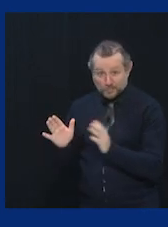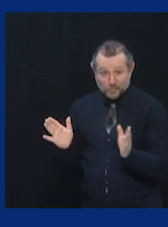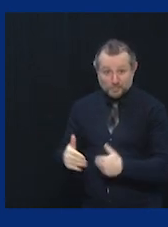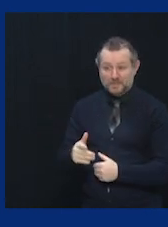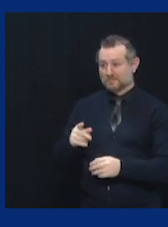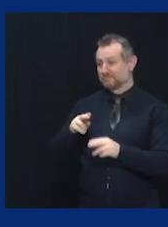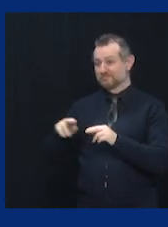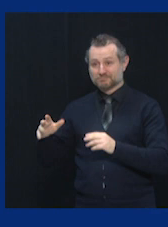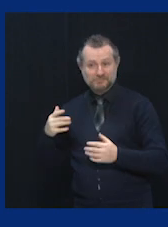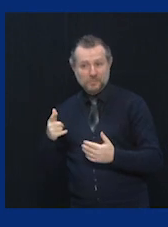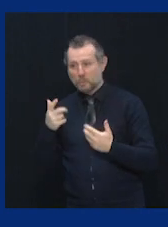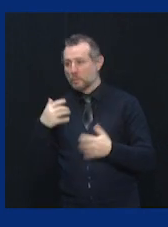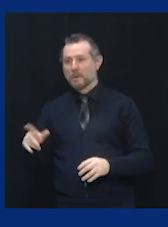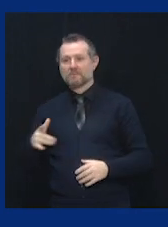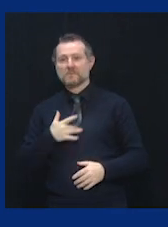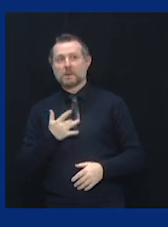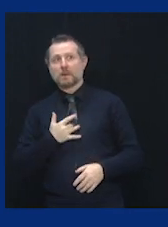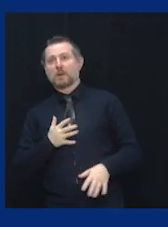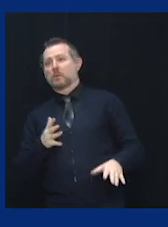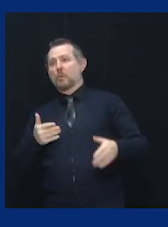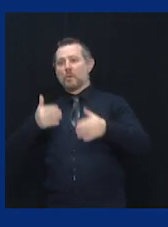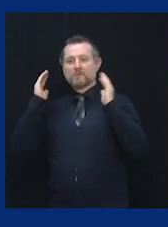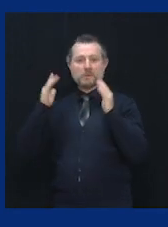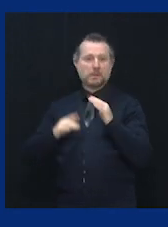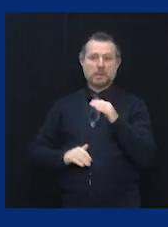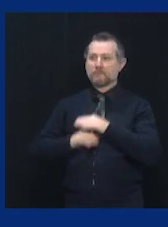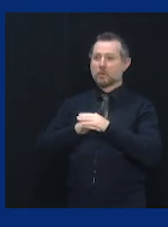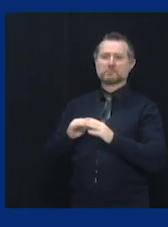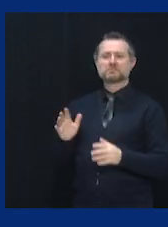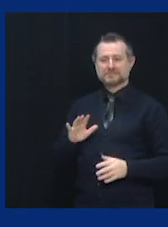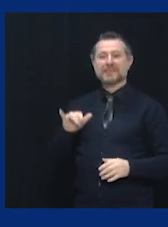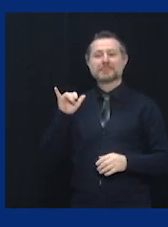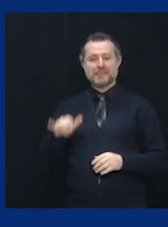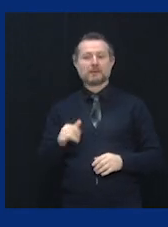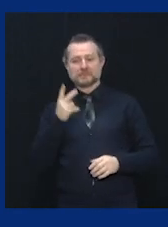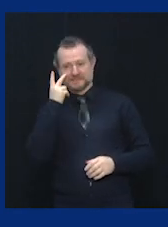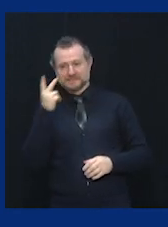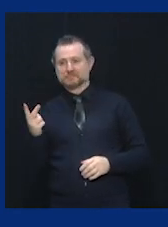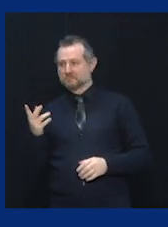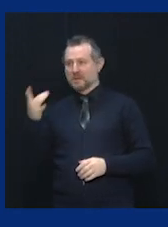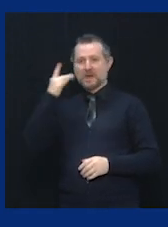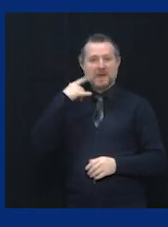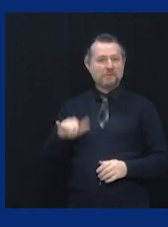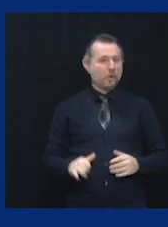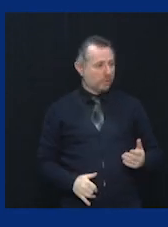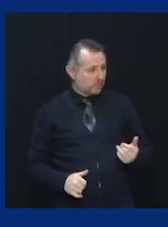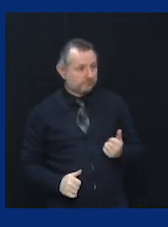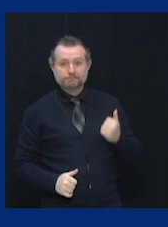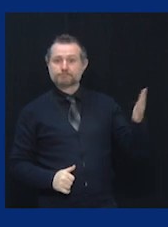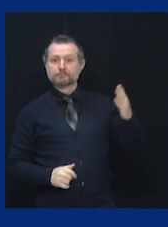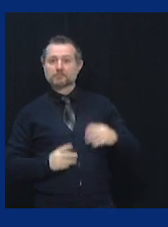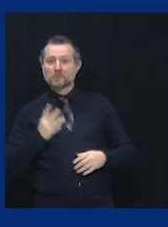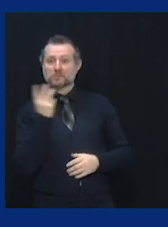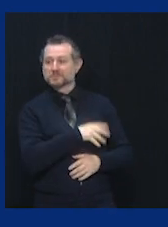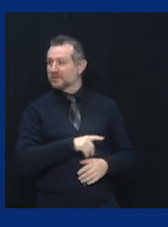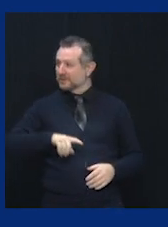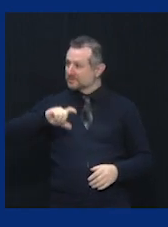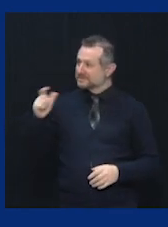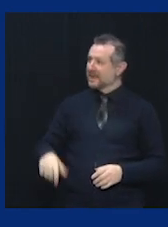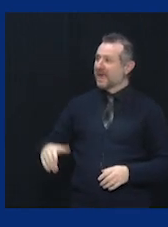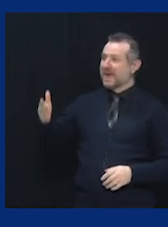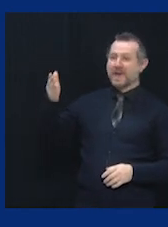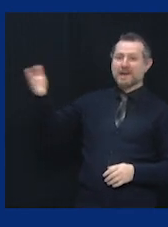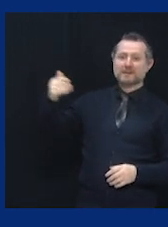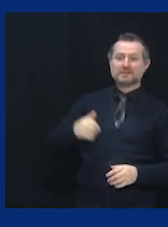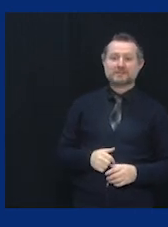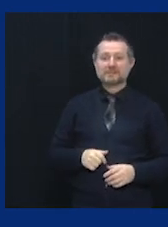their capacity limit. We've seen that in California. We've seen that in Italy. When that happens,